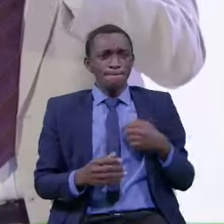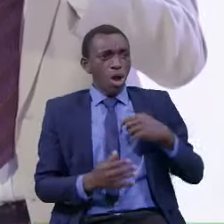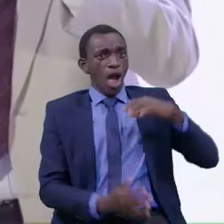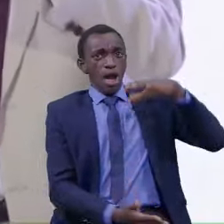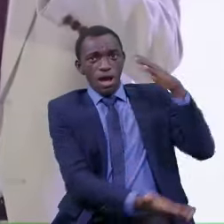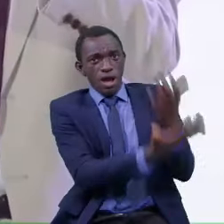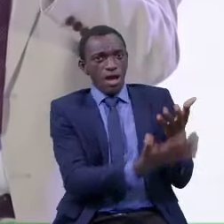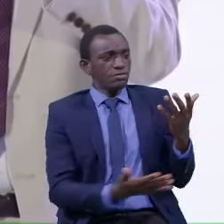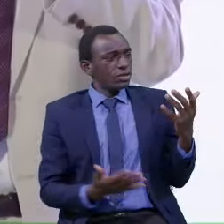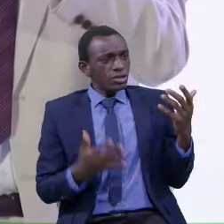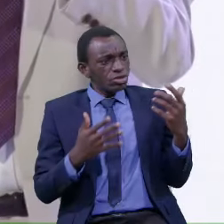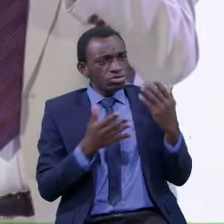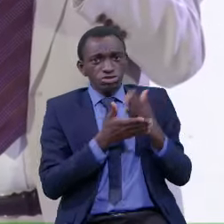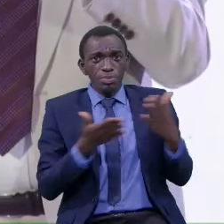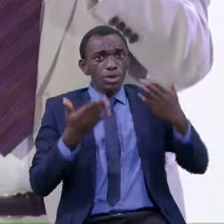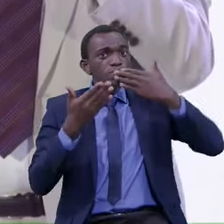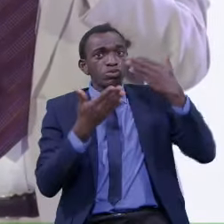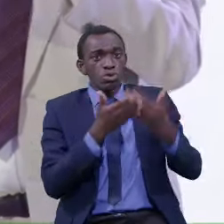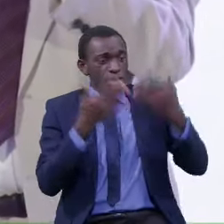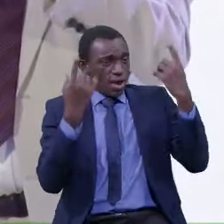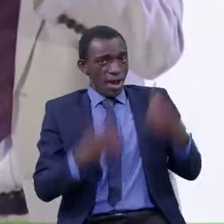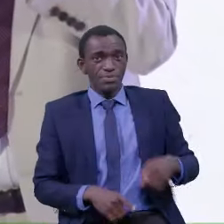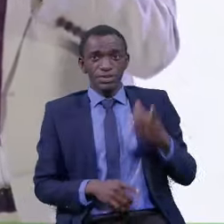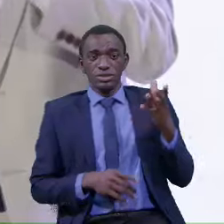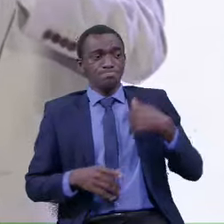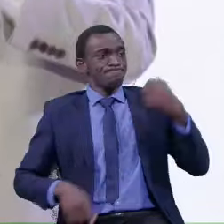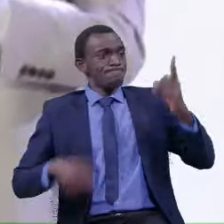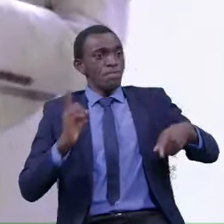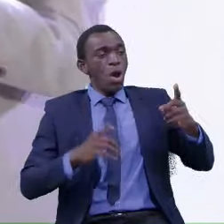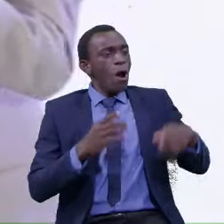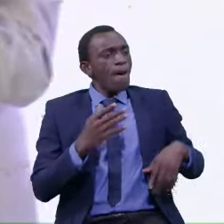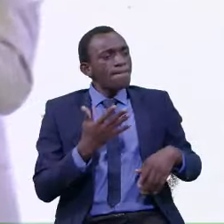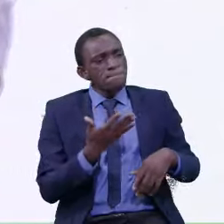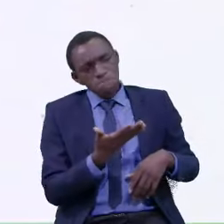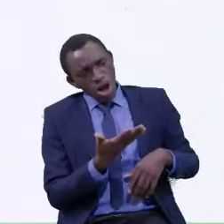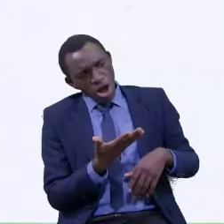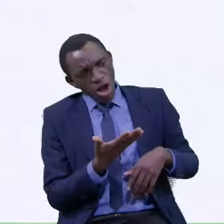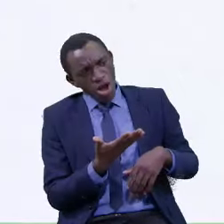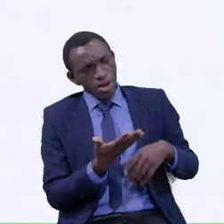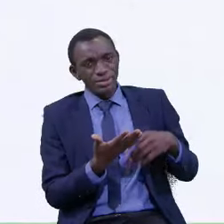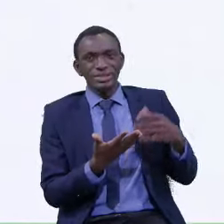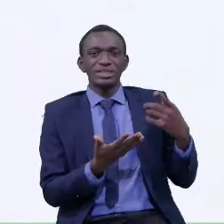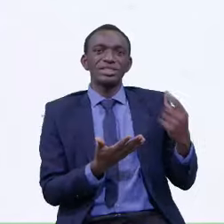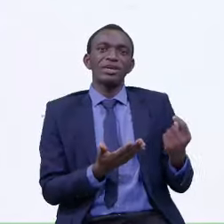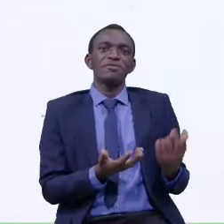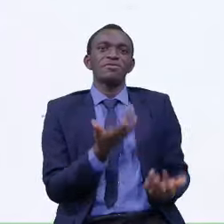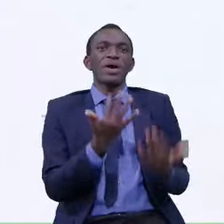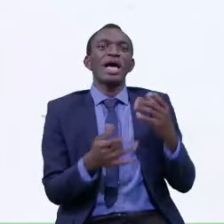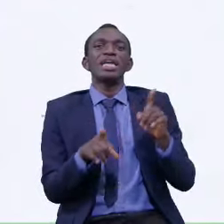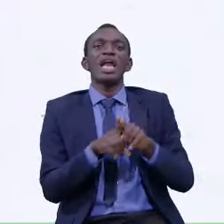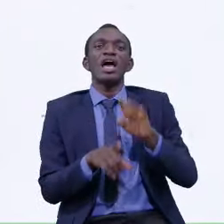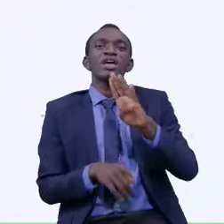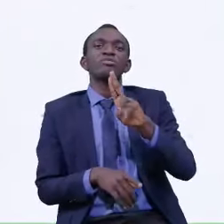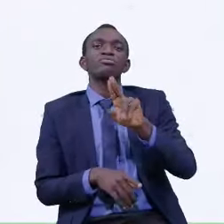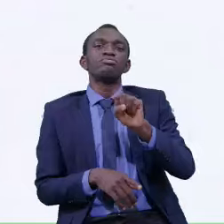says something is going on there, and the fire is like bush fire. You know, bush fire.